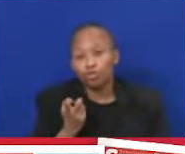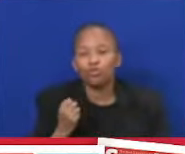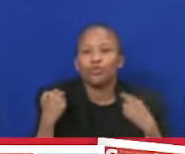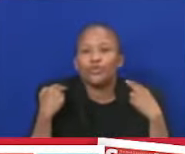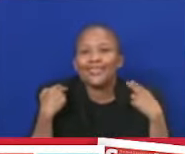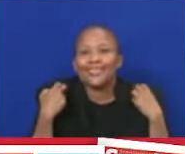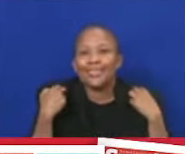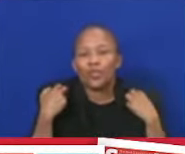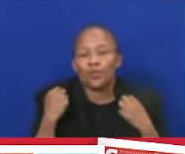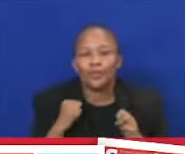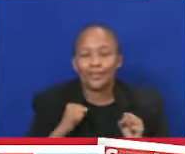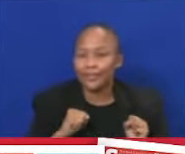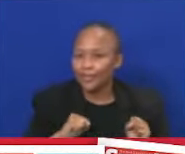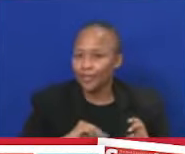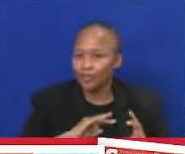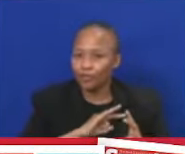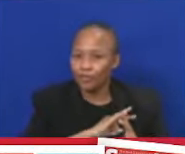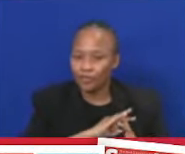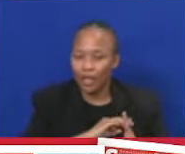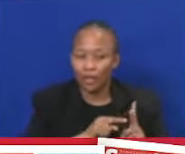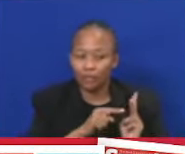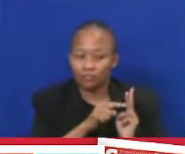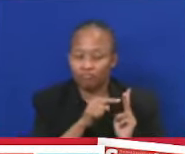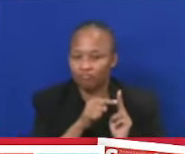handed me the permits.